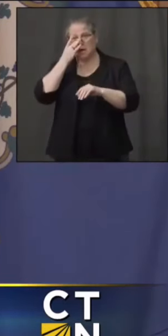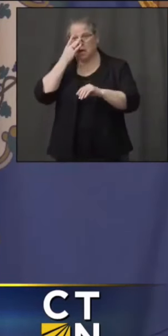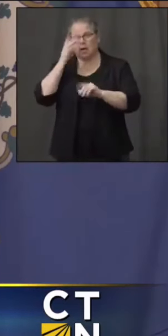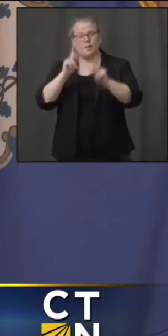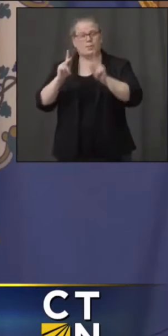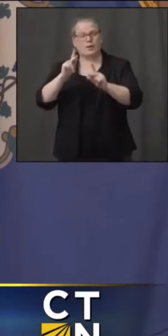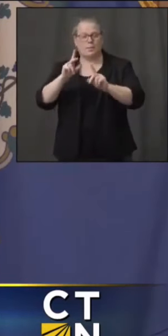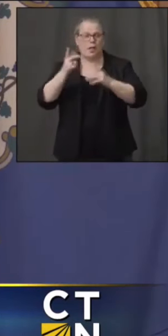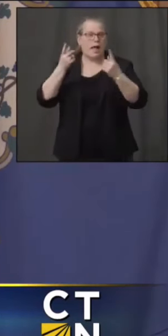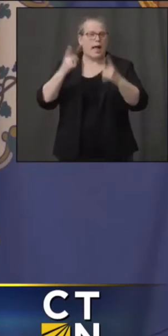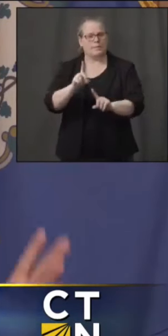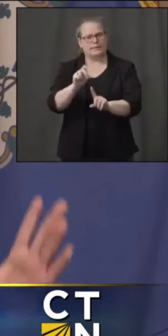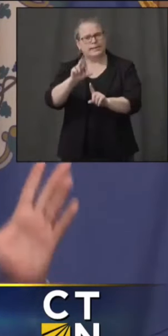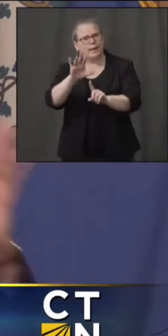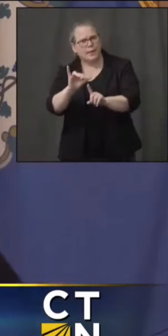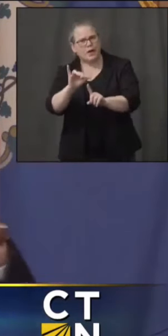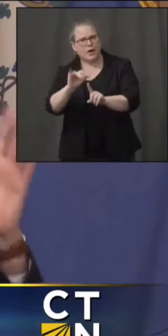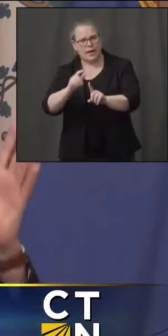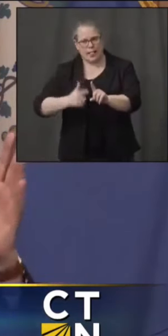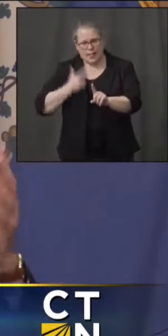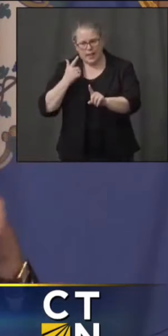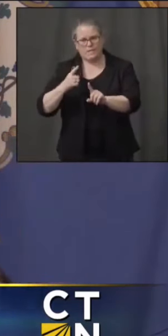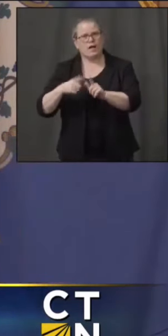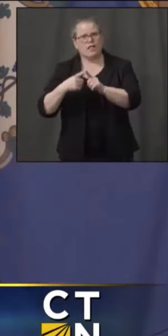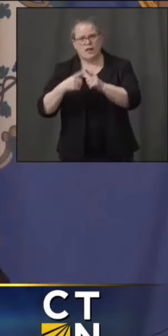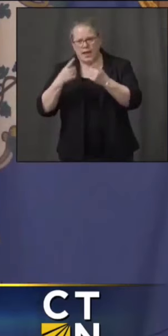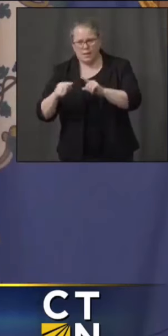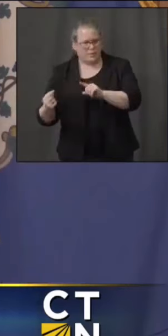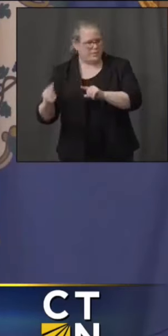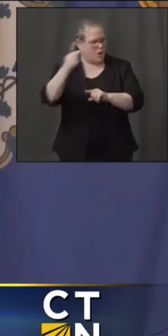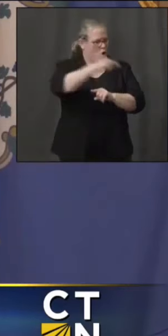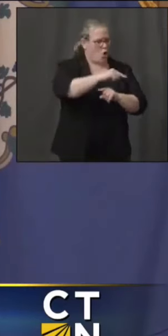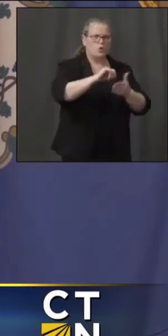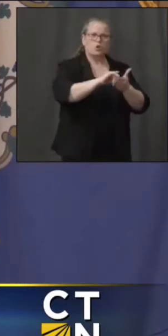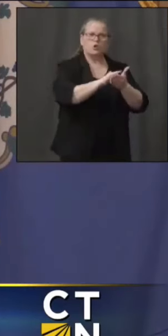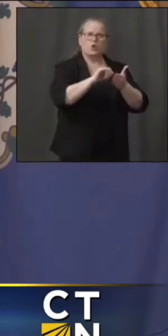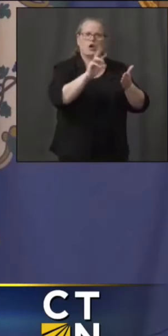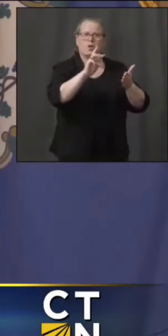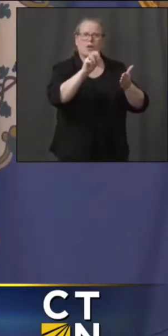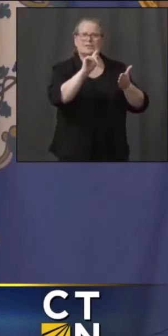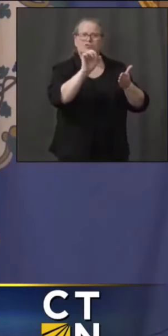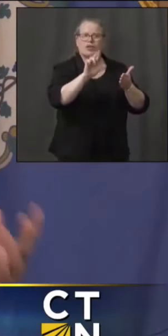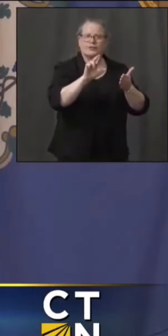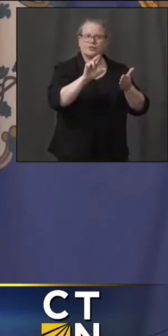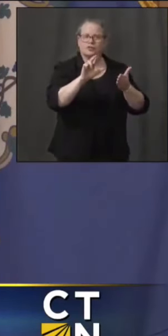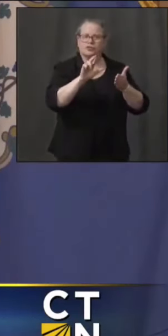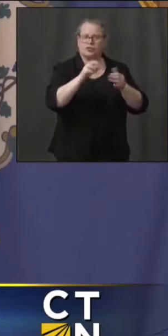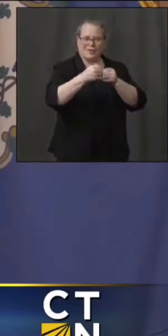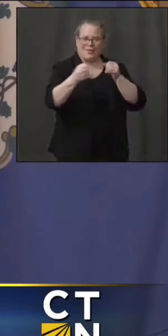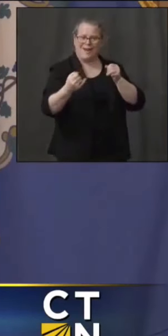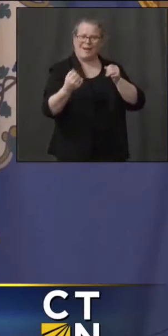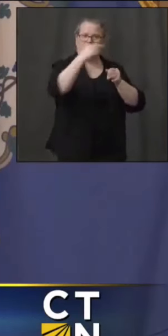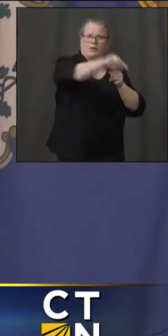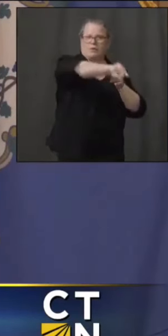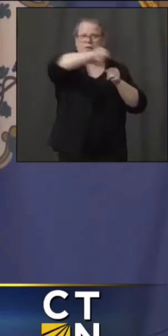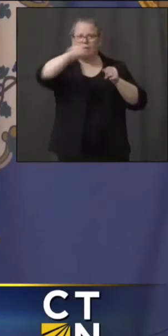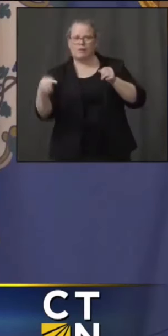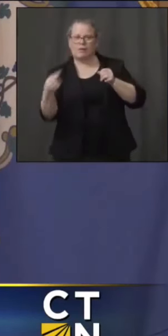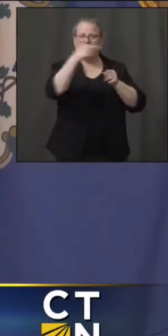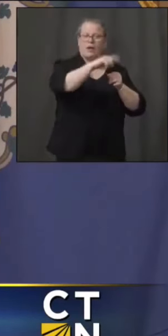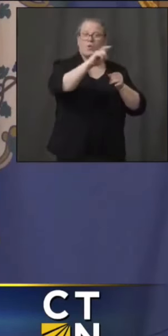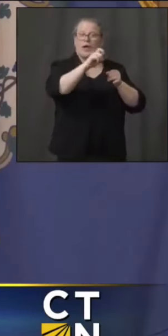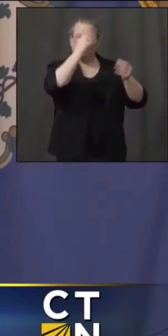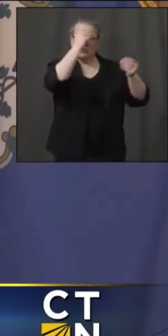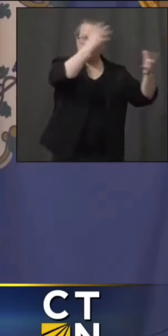but then they went down to Westchester, we're going to have a shared way that we can find out who was back and forth so we can protect each other. Again,